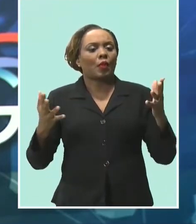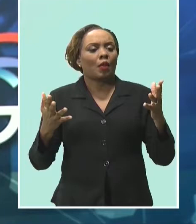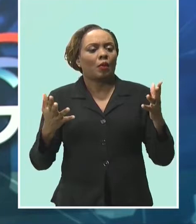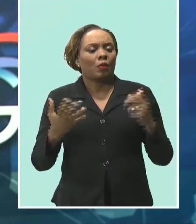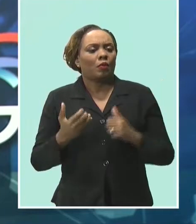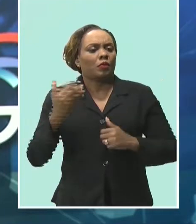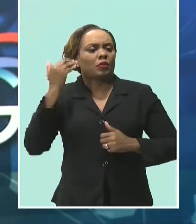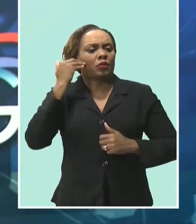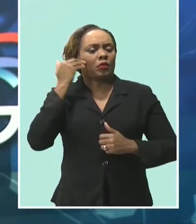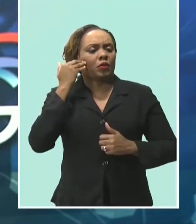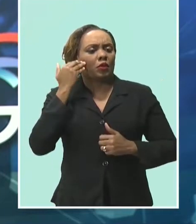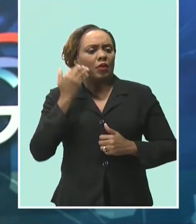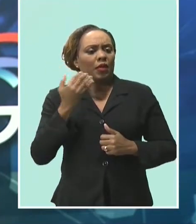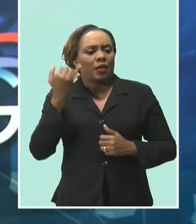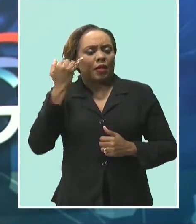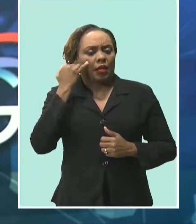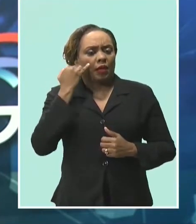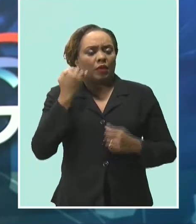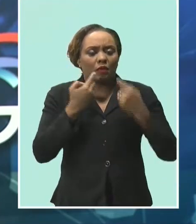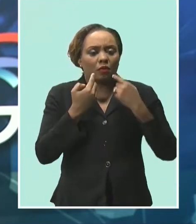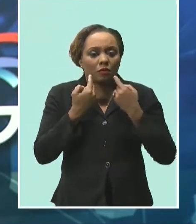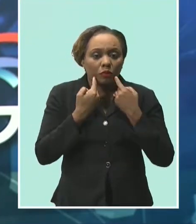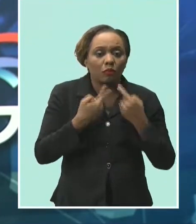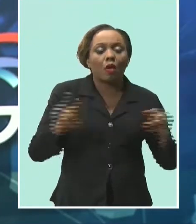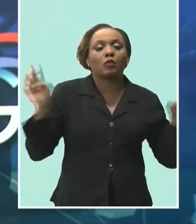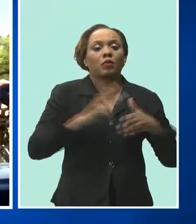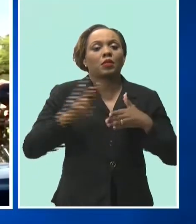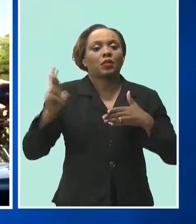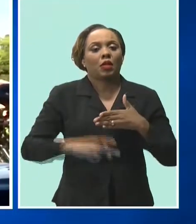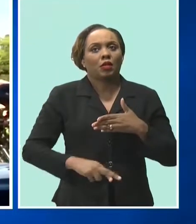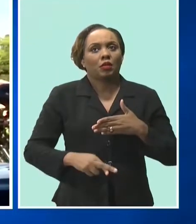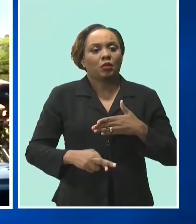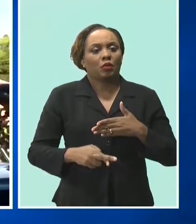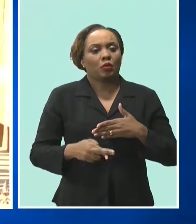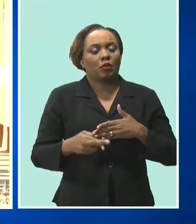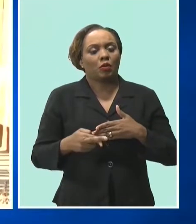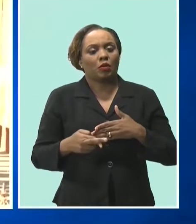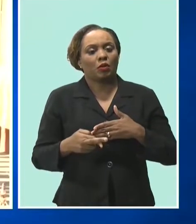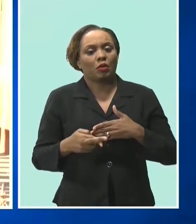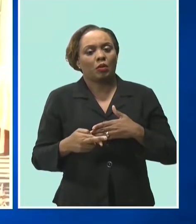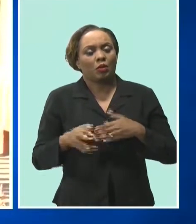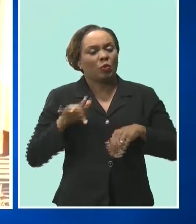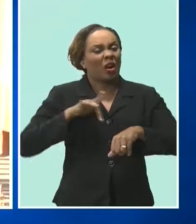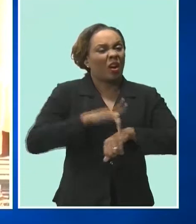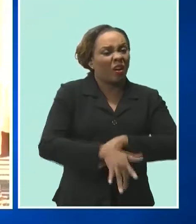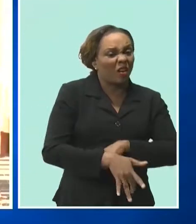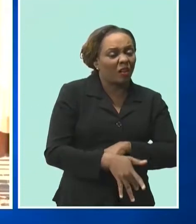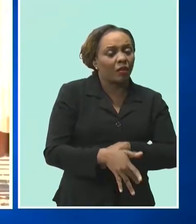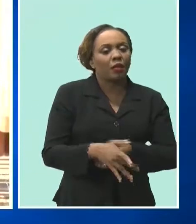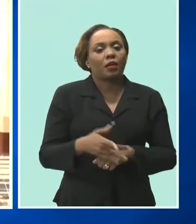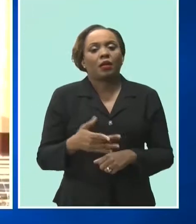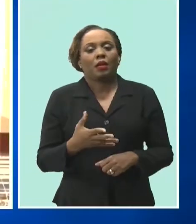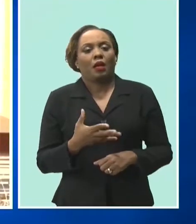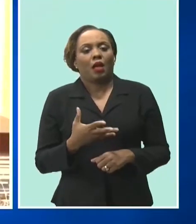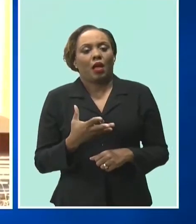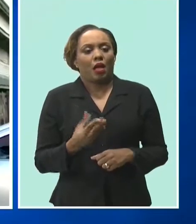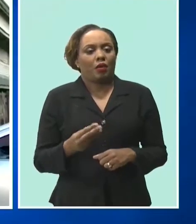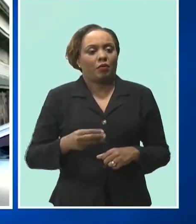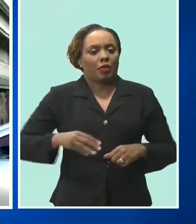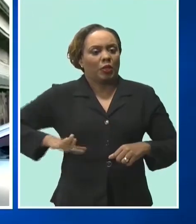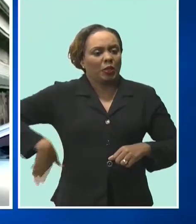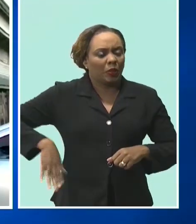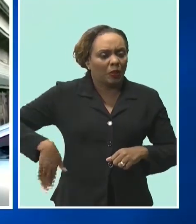Commission from declaring results of the elections was justified on the grounds the votes declared for Region 4 were not